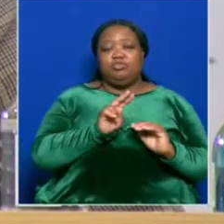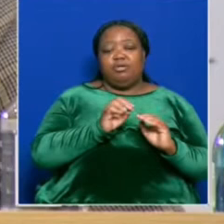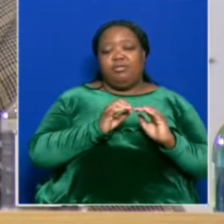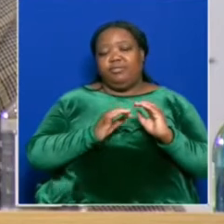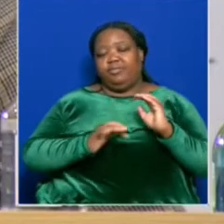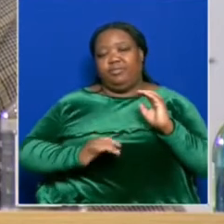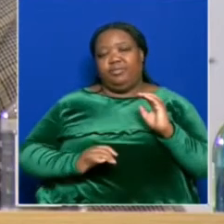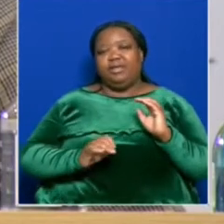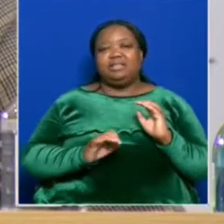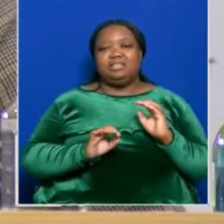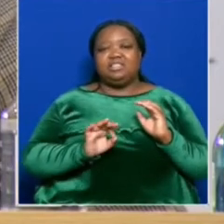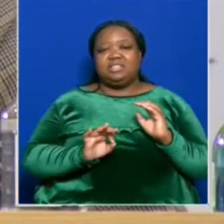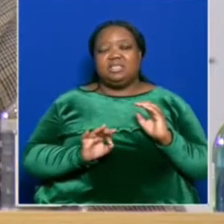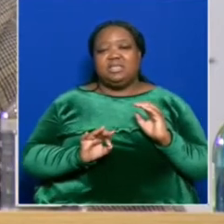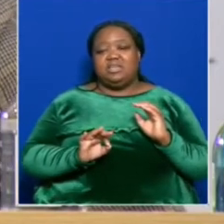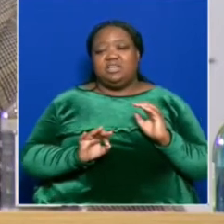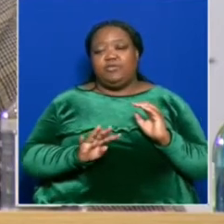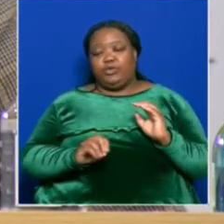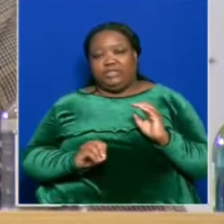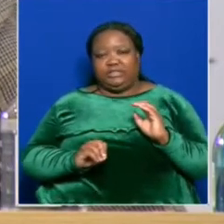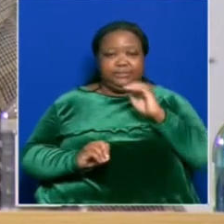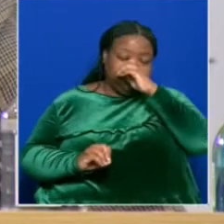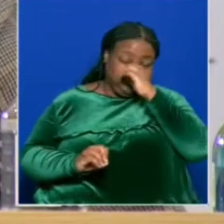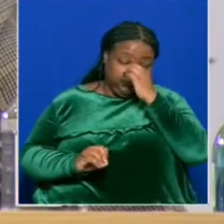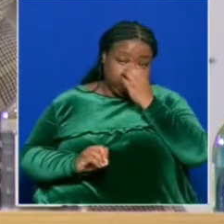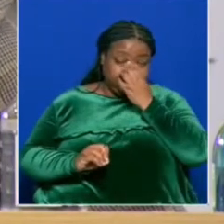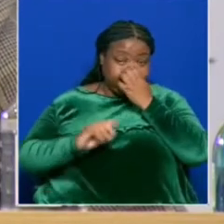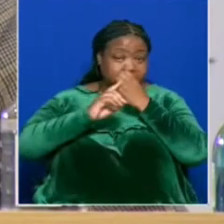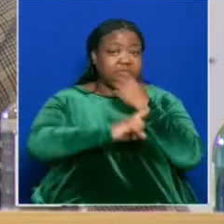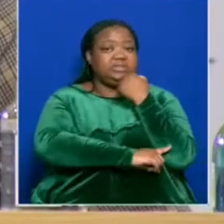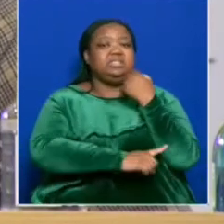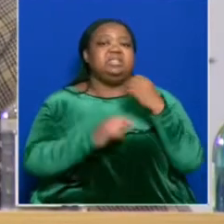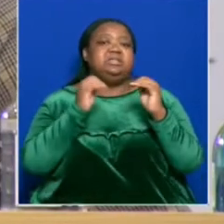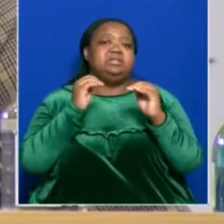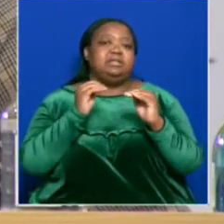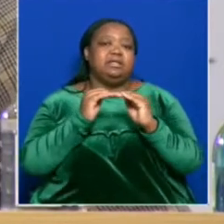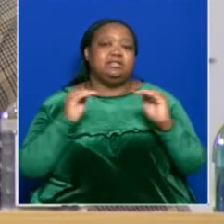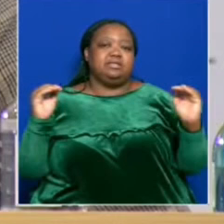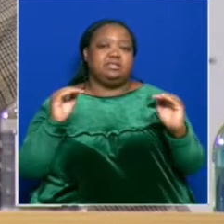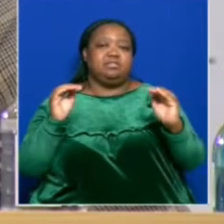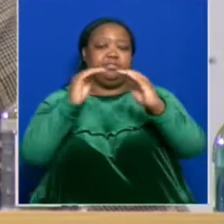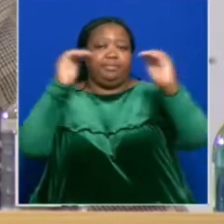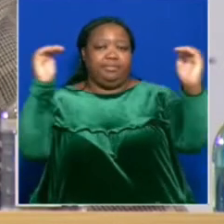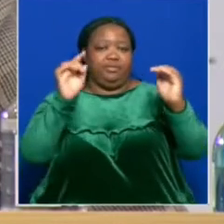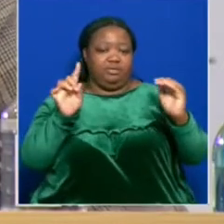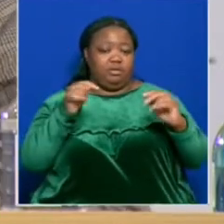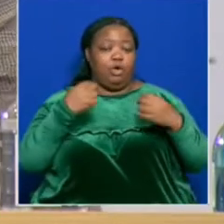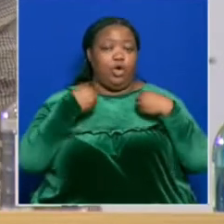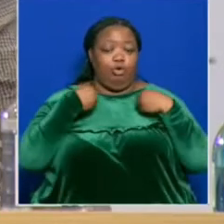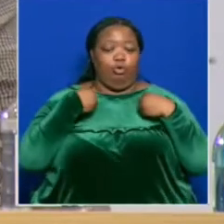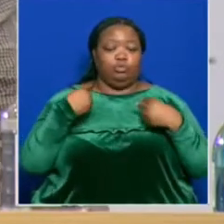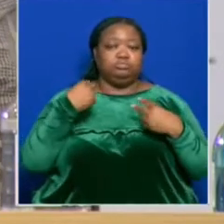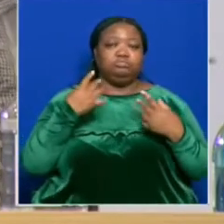35, 36, and 40. Then the last stage, they also conduct a site inspection on their own, Chair. On their own, they conduct a site inspection,